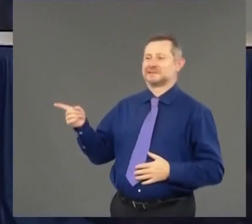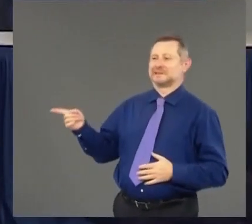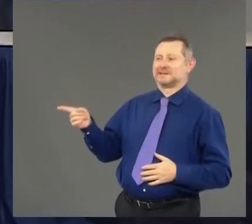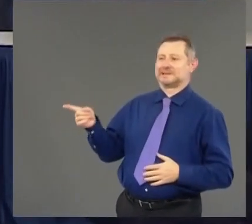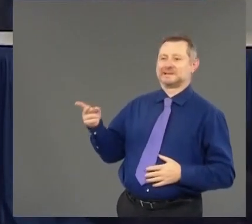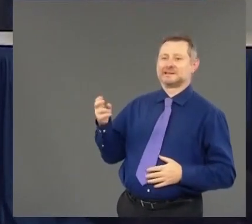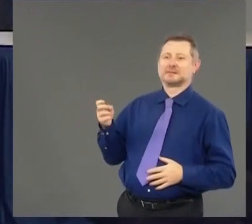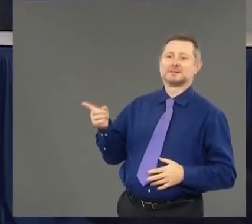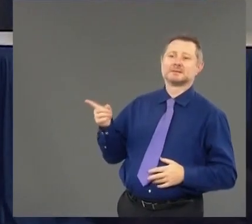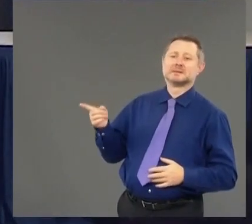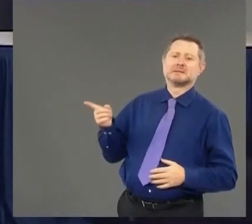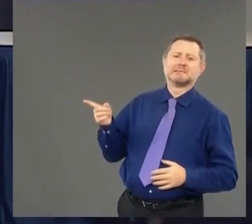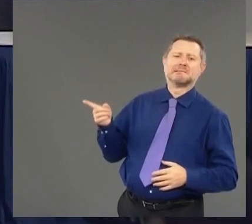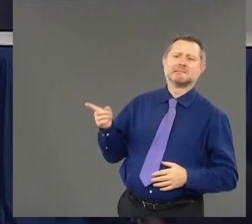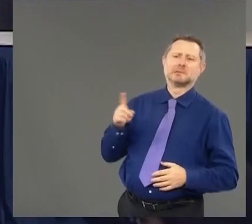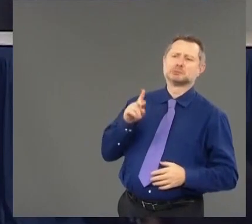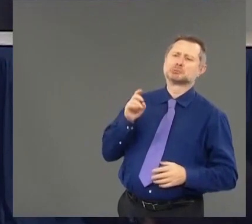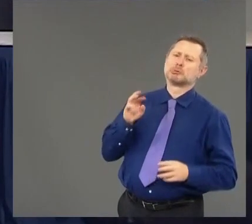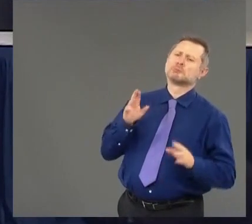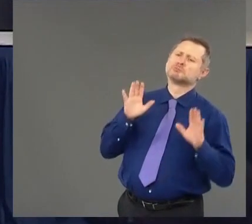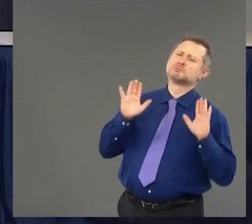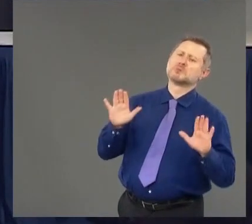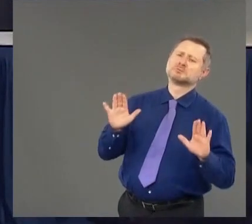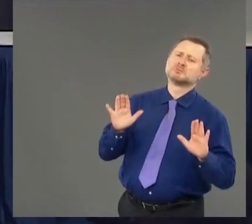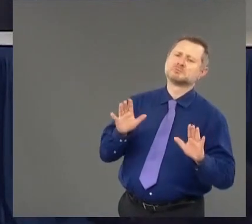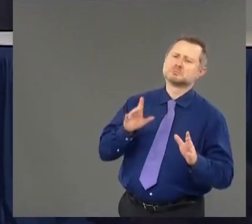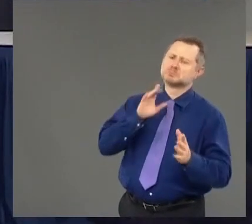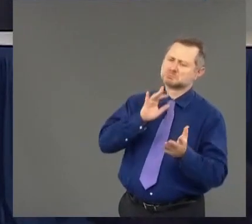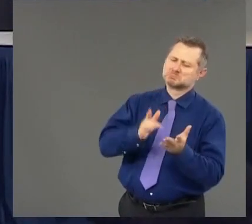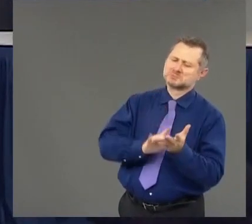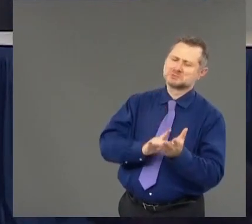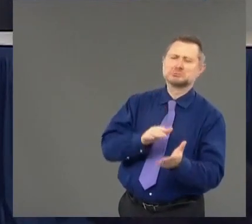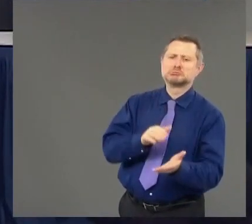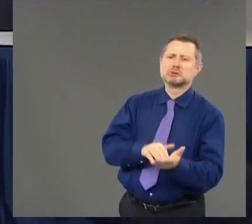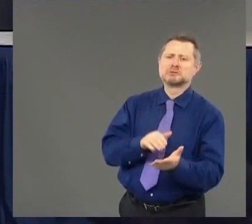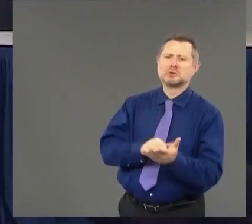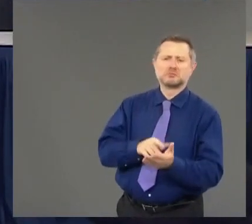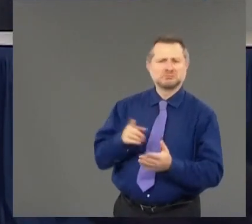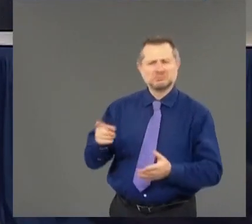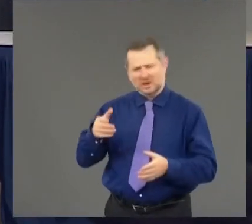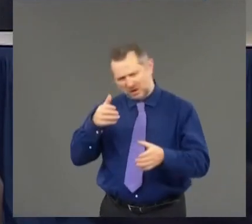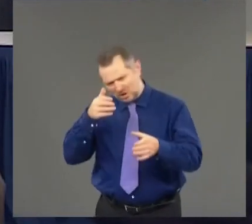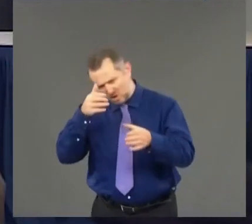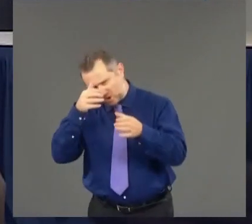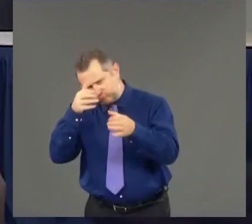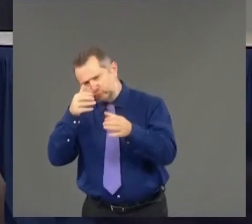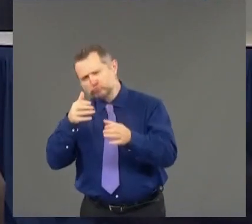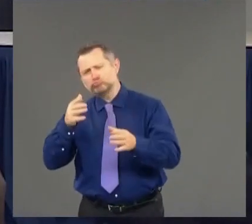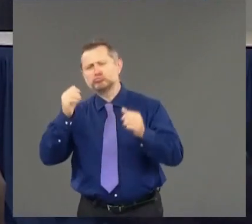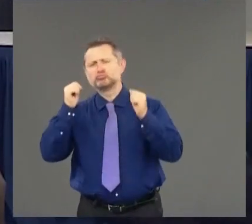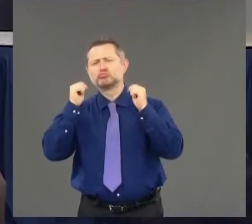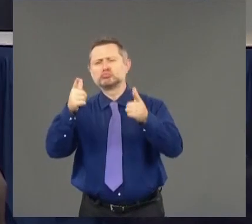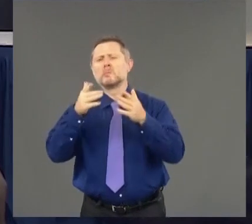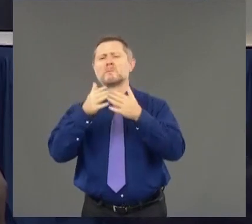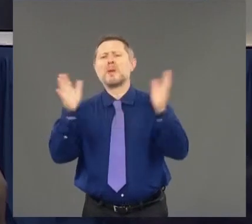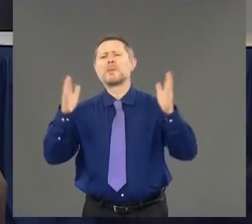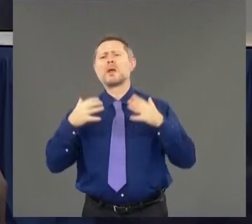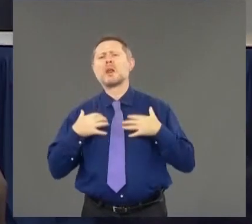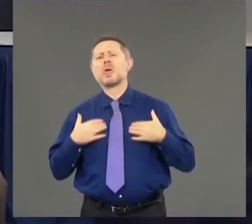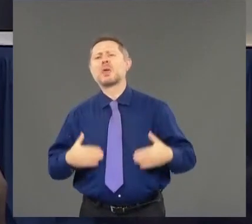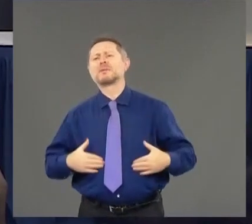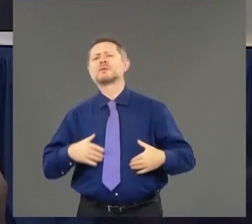not only is he a great medical doctor, but he is up on all public health and hygiene